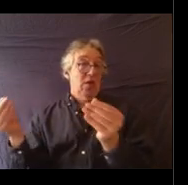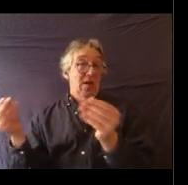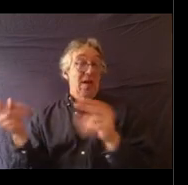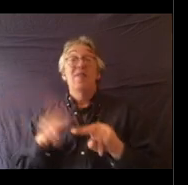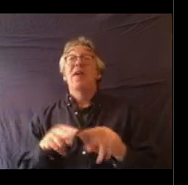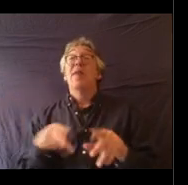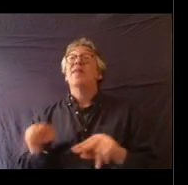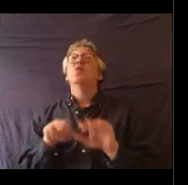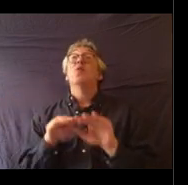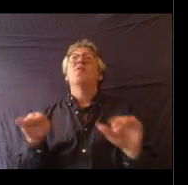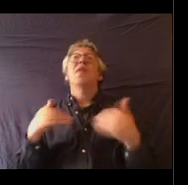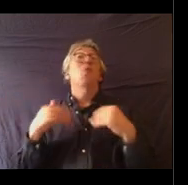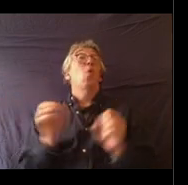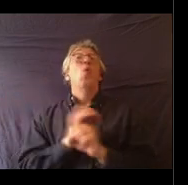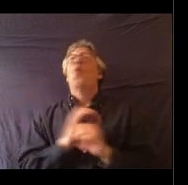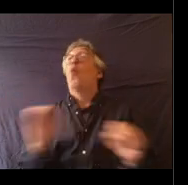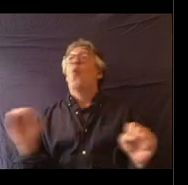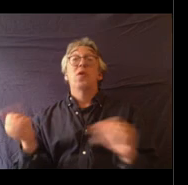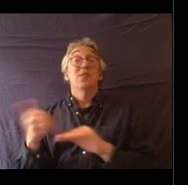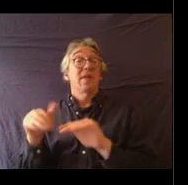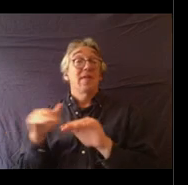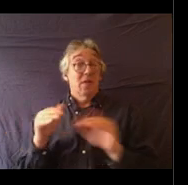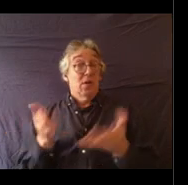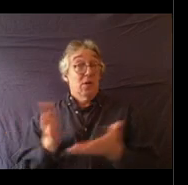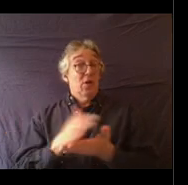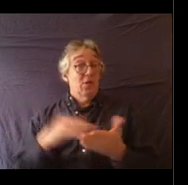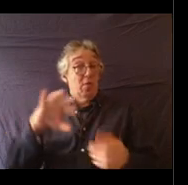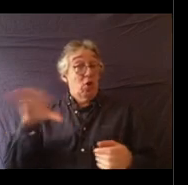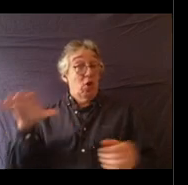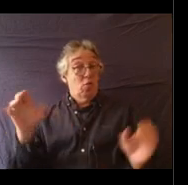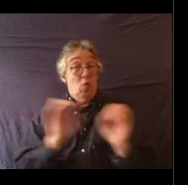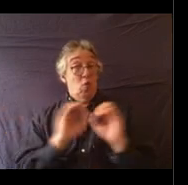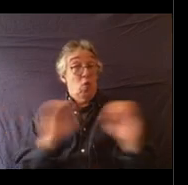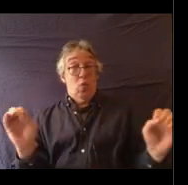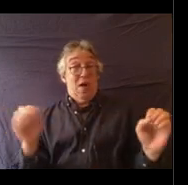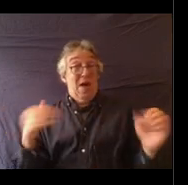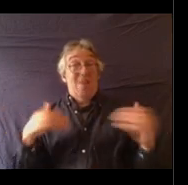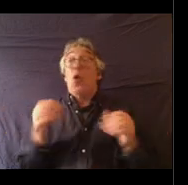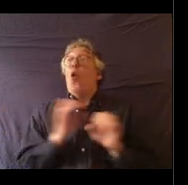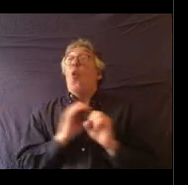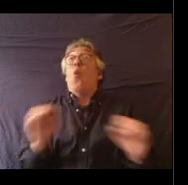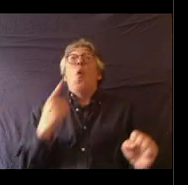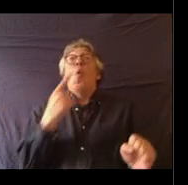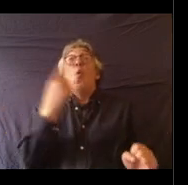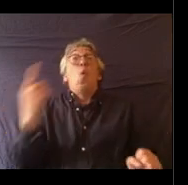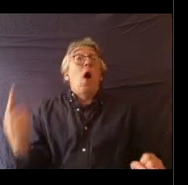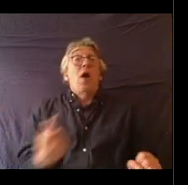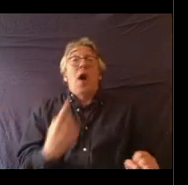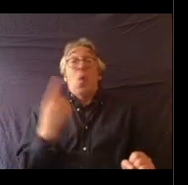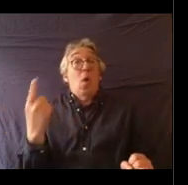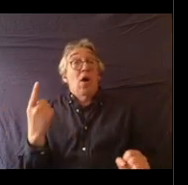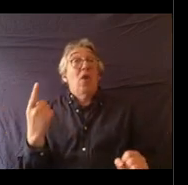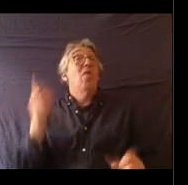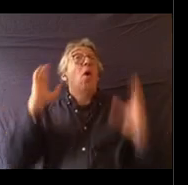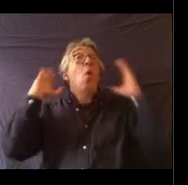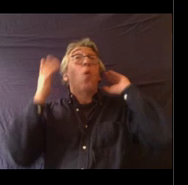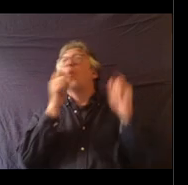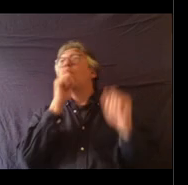level, because there are some countries that have not, for instance, have not a single hour of audio description, for example, in their